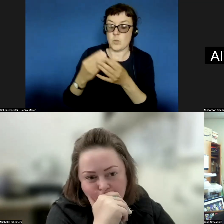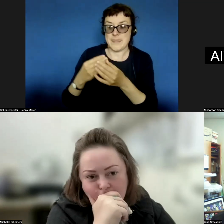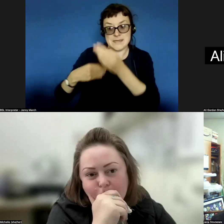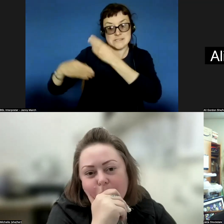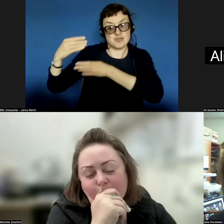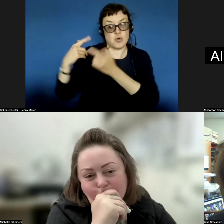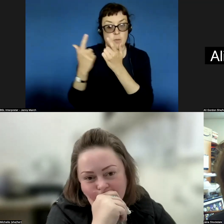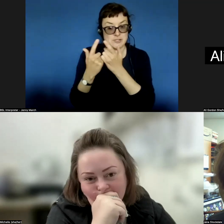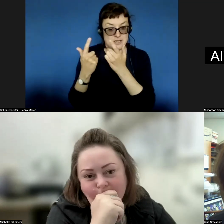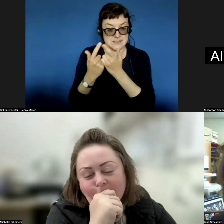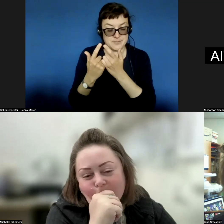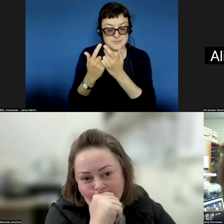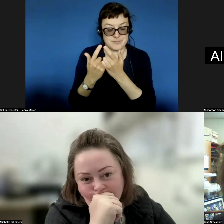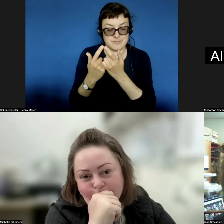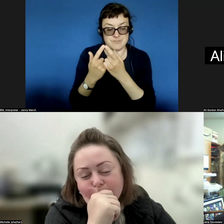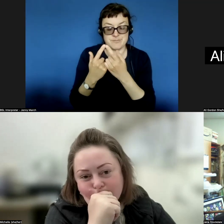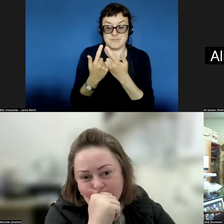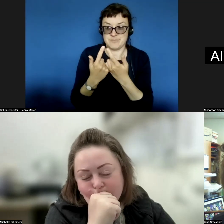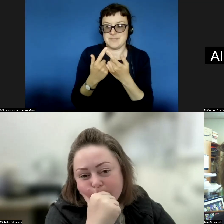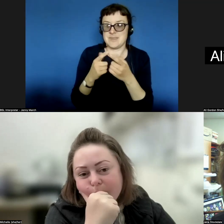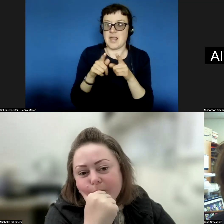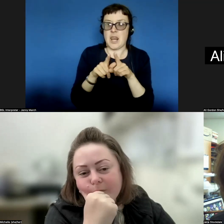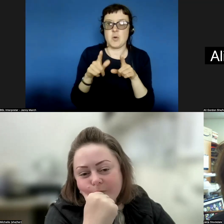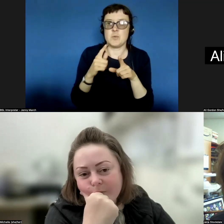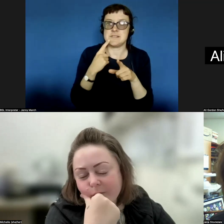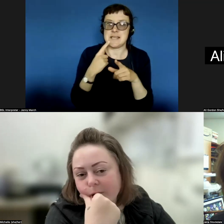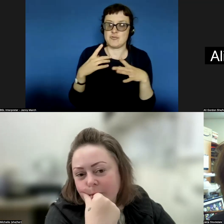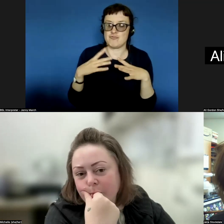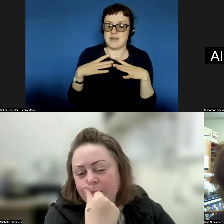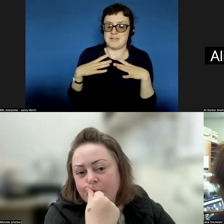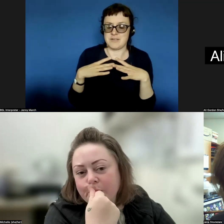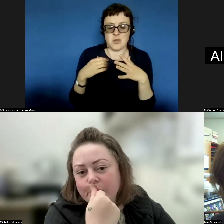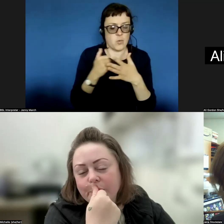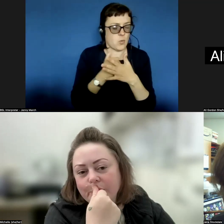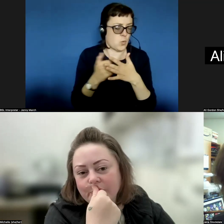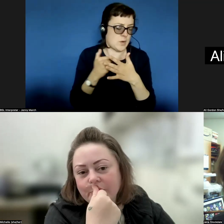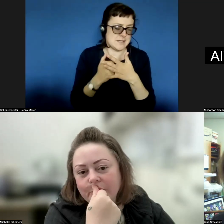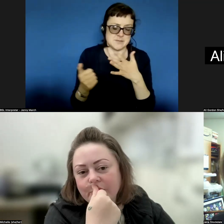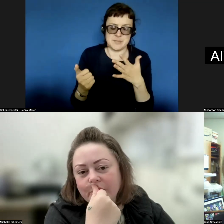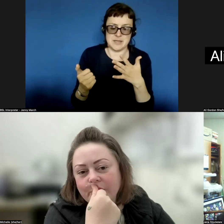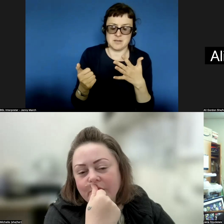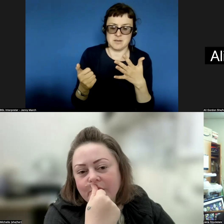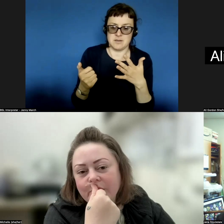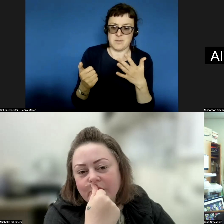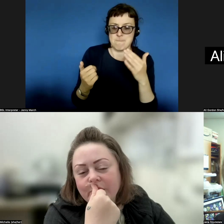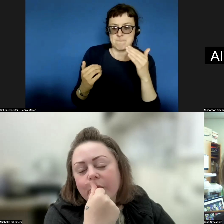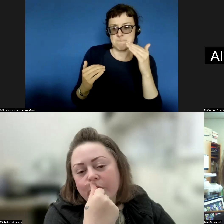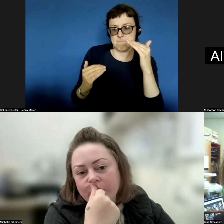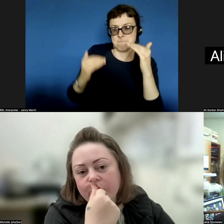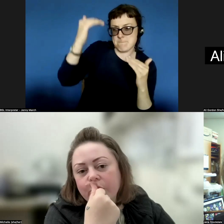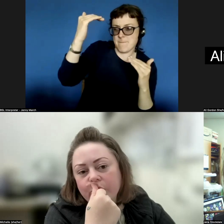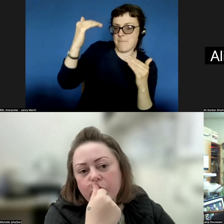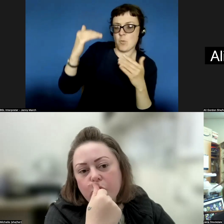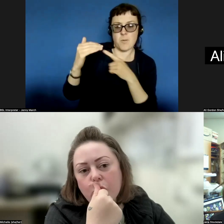course, as kind of we've said earlier this afternoon, it's always been skewed towards a medical